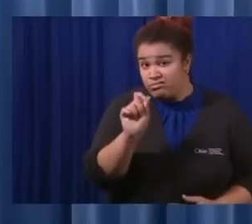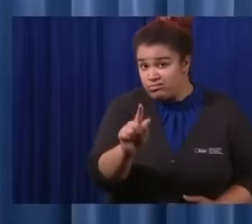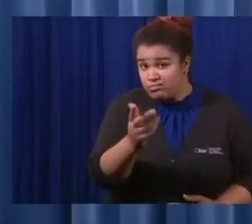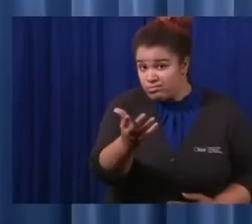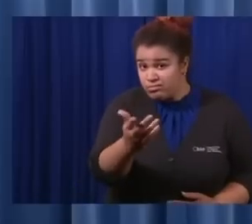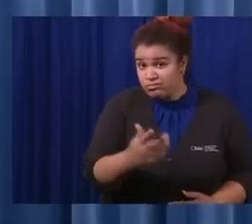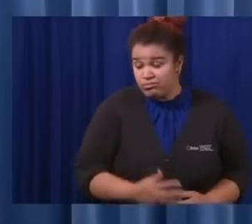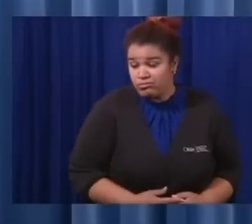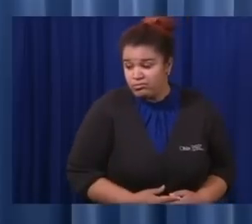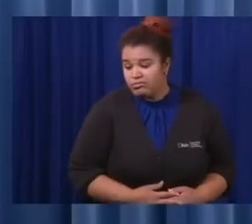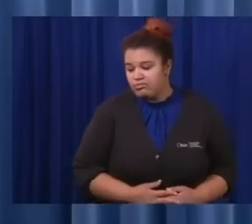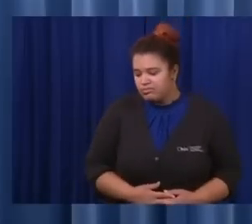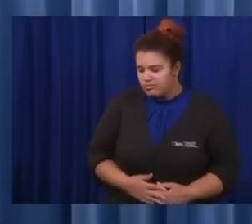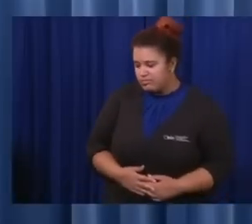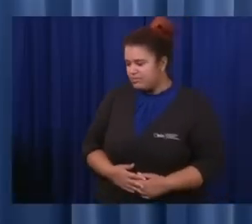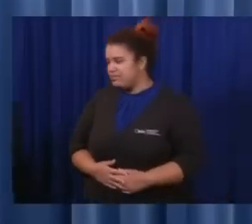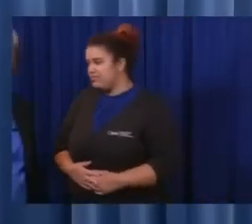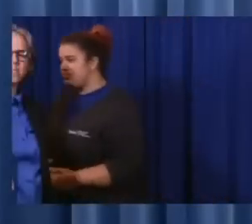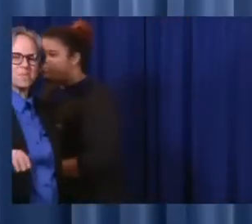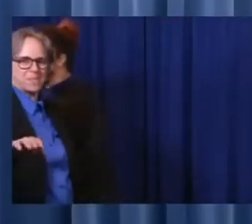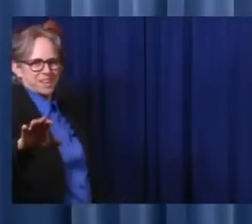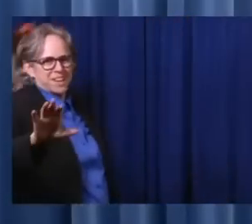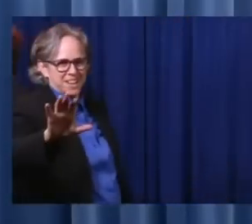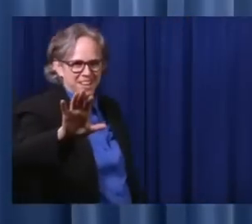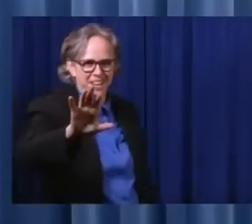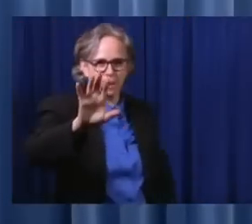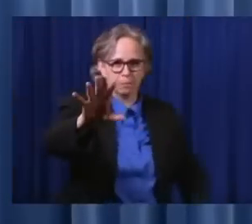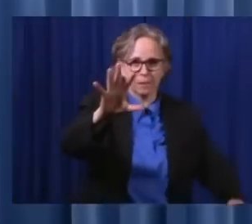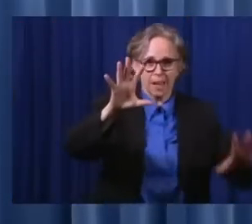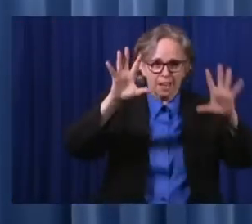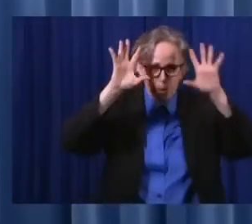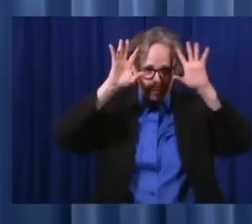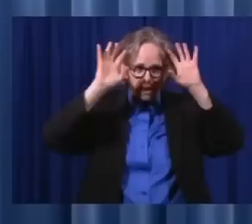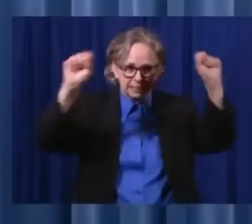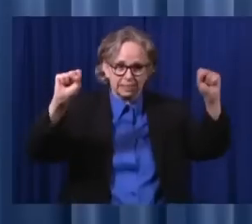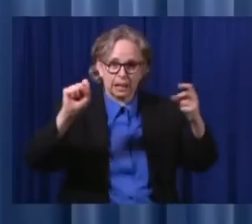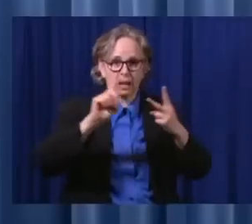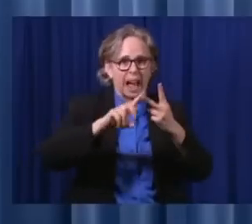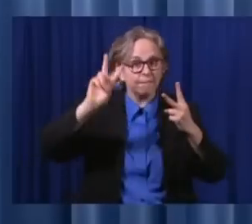The president and vice president, every time that I have called them,